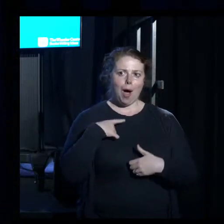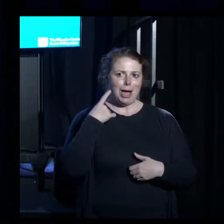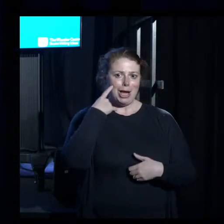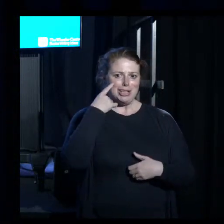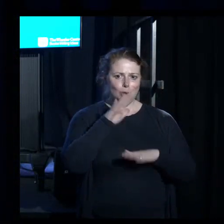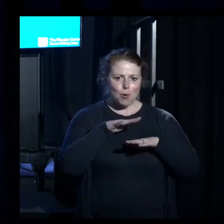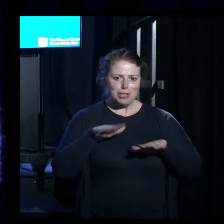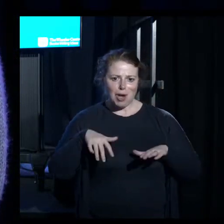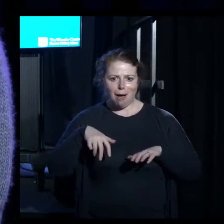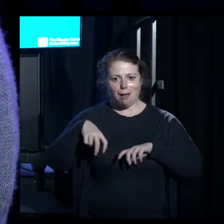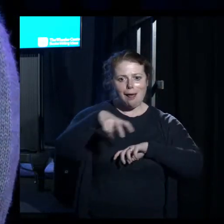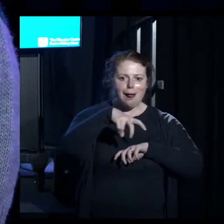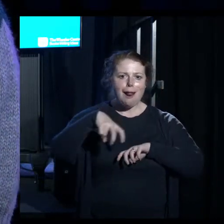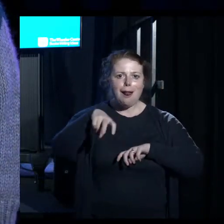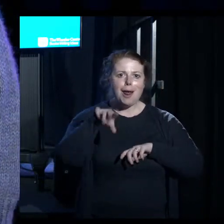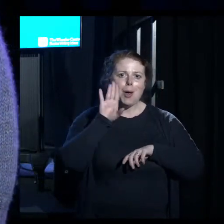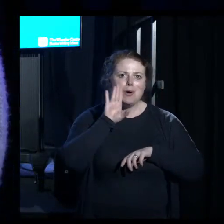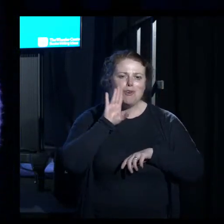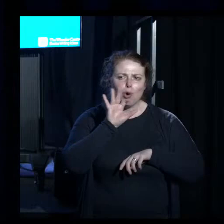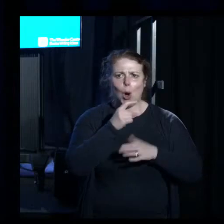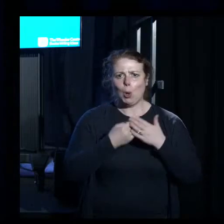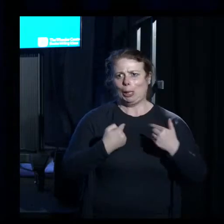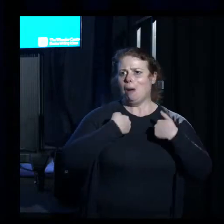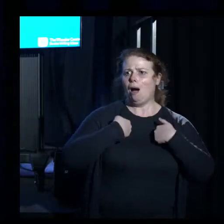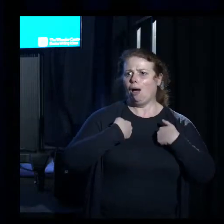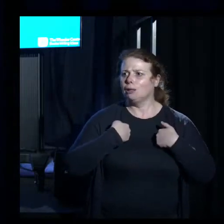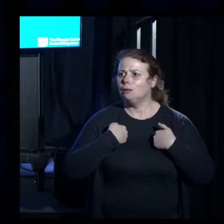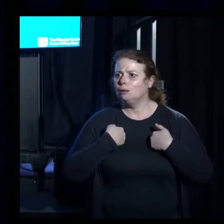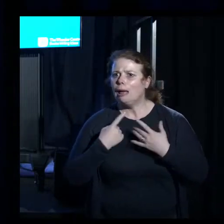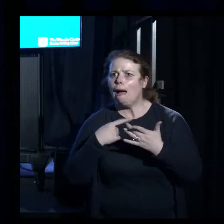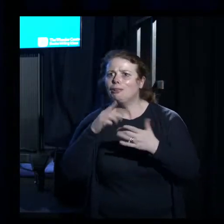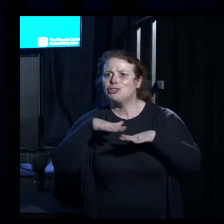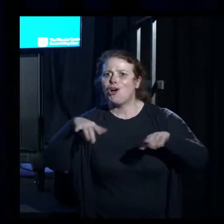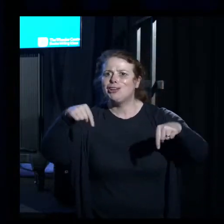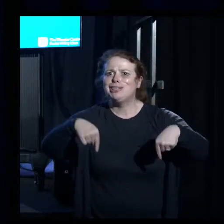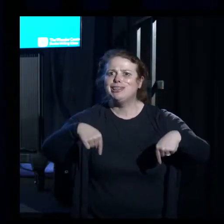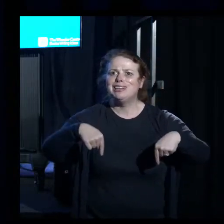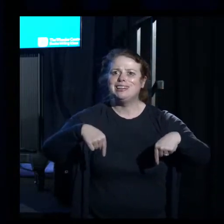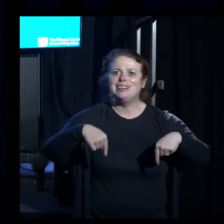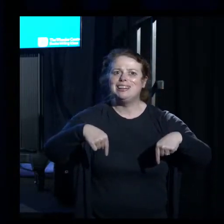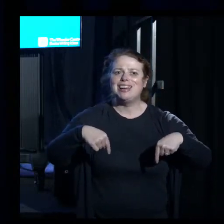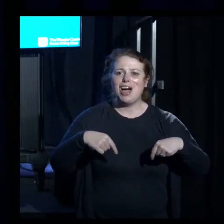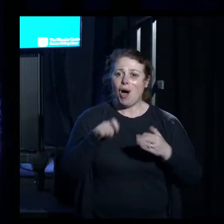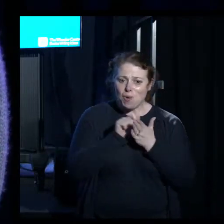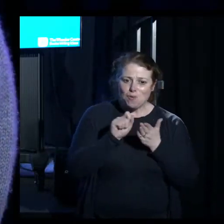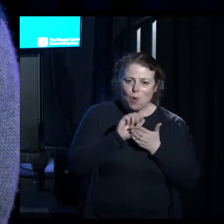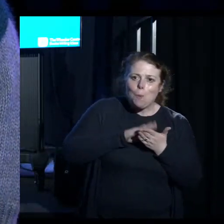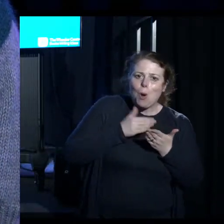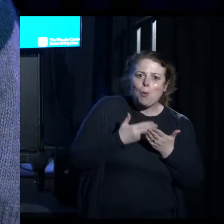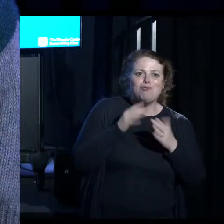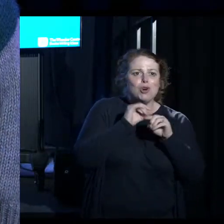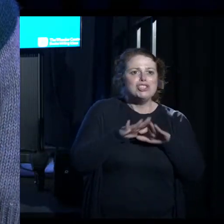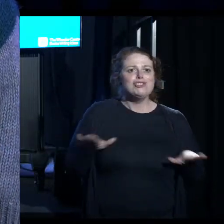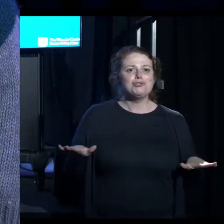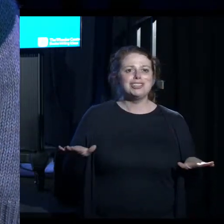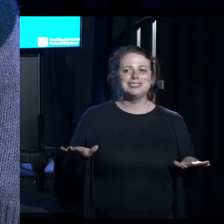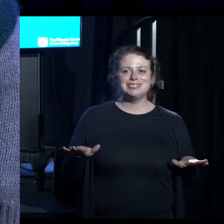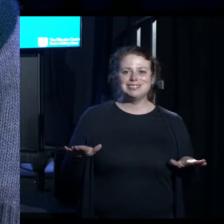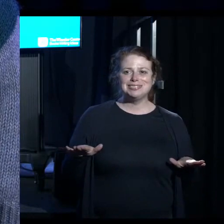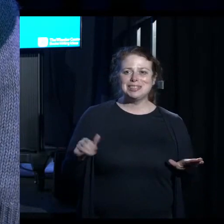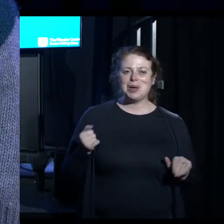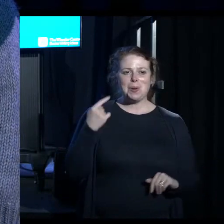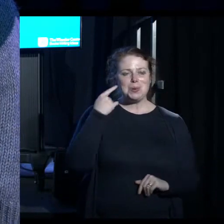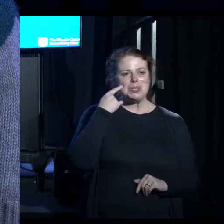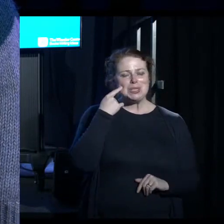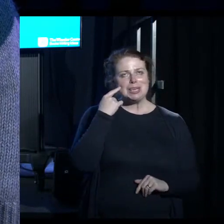child running around before, other than one of my own who's in the audience. And I actually wrote a poem for children. I was